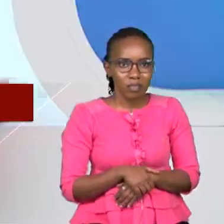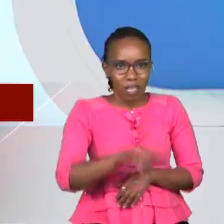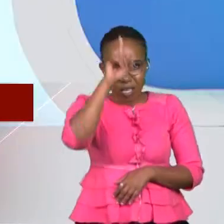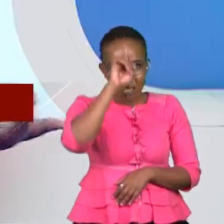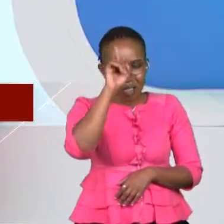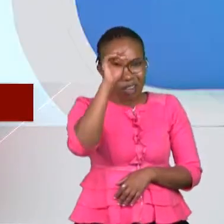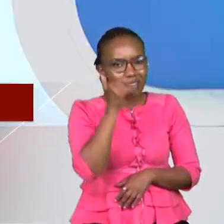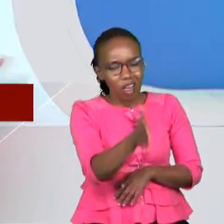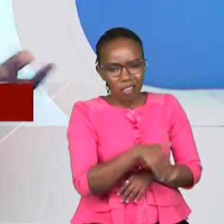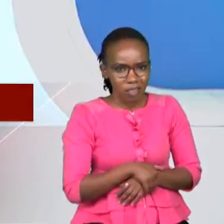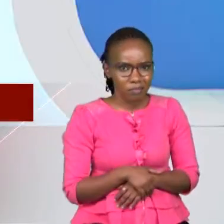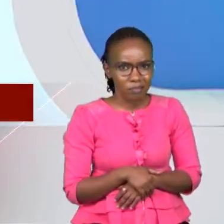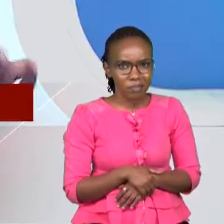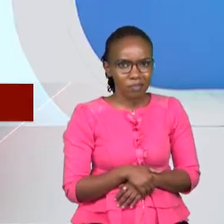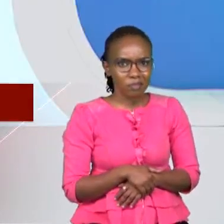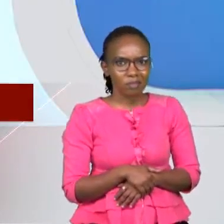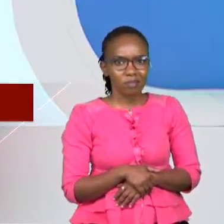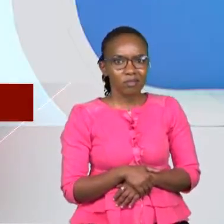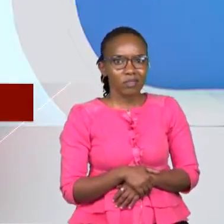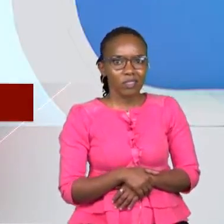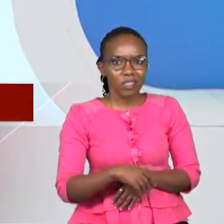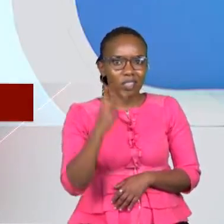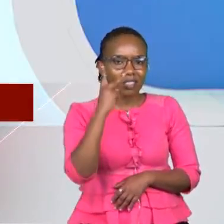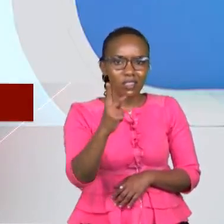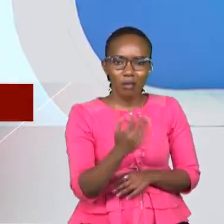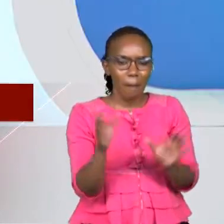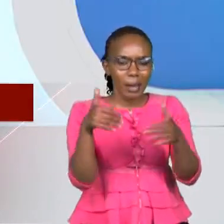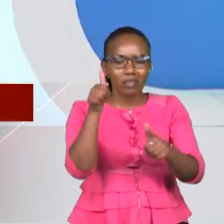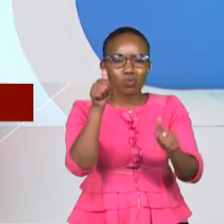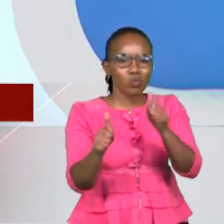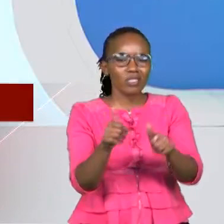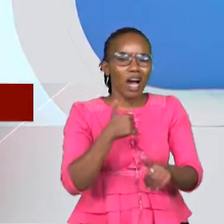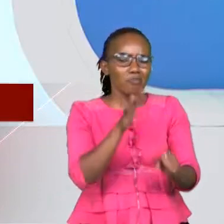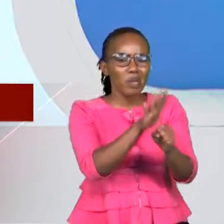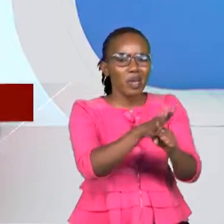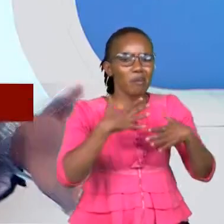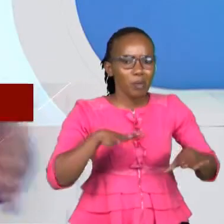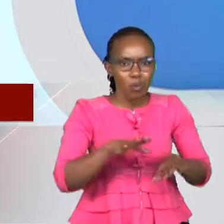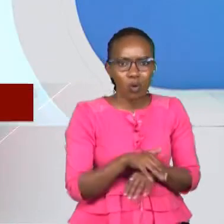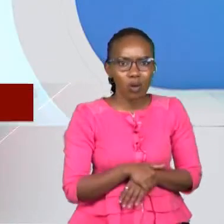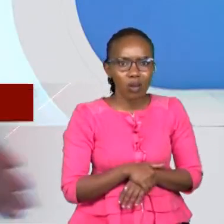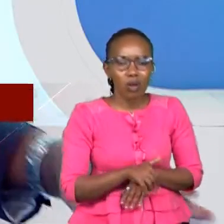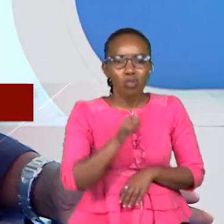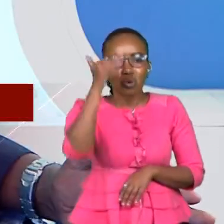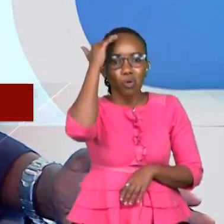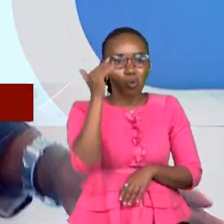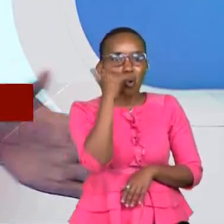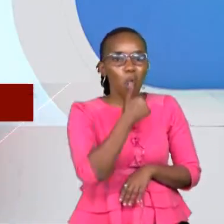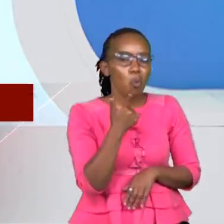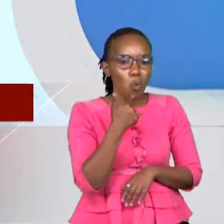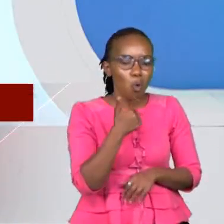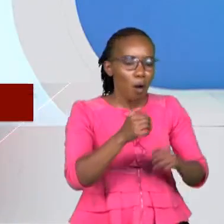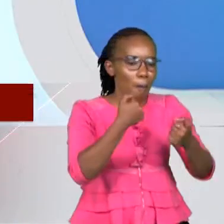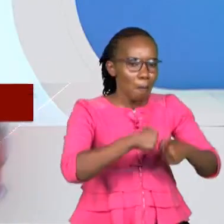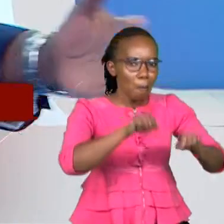some of the parties we are seeing, which are commanding big numbers here. They don't have clear lines on who is in charge and who is not in charge. You've